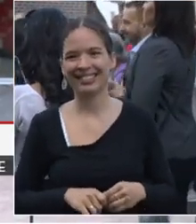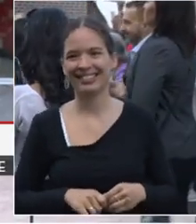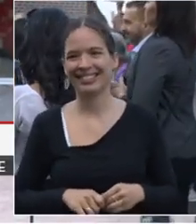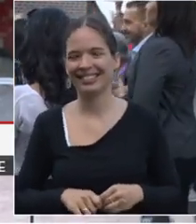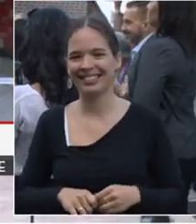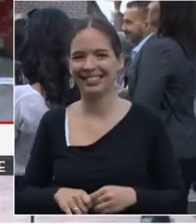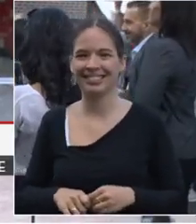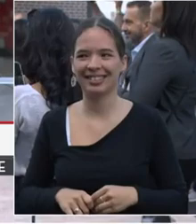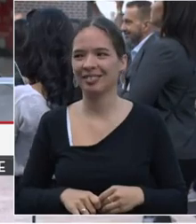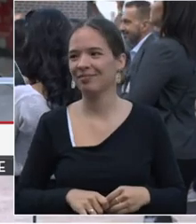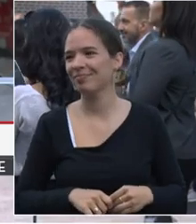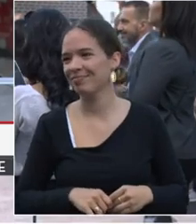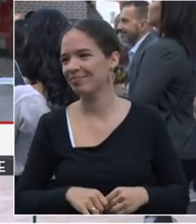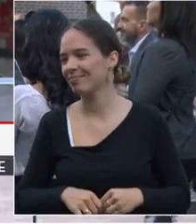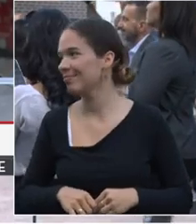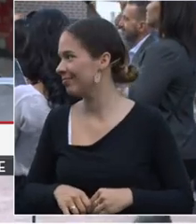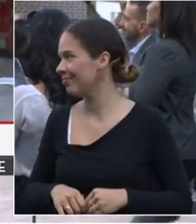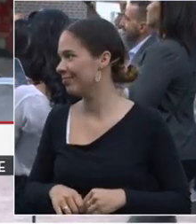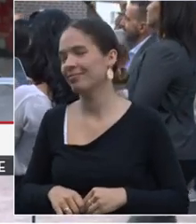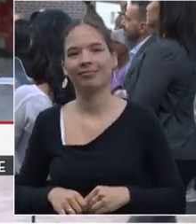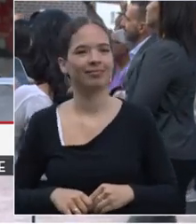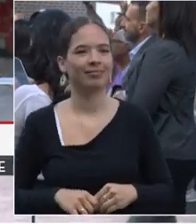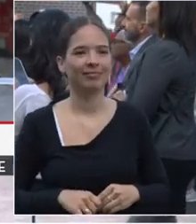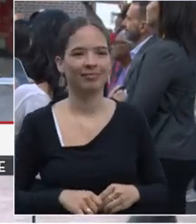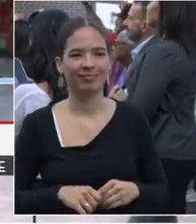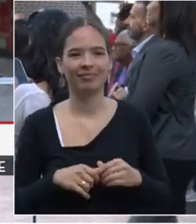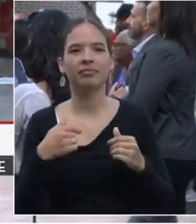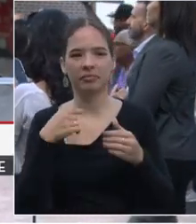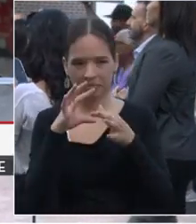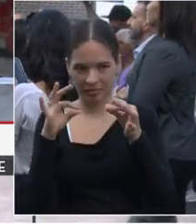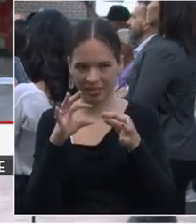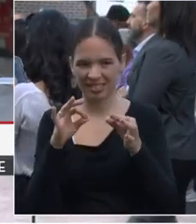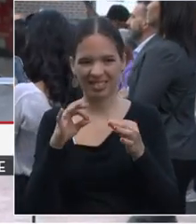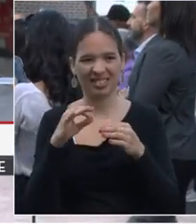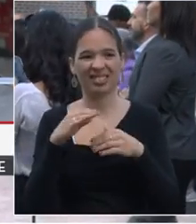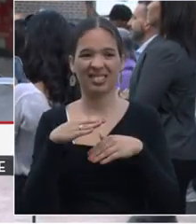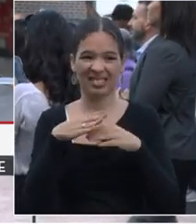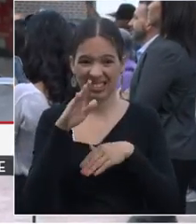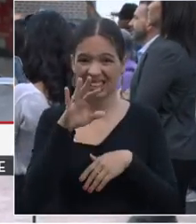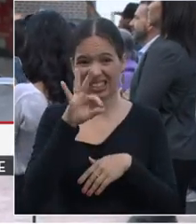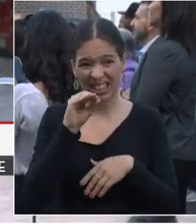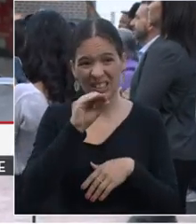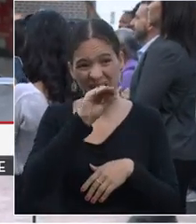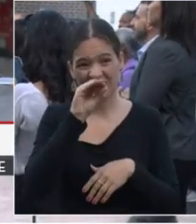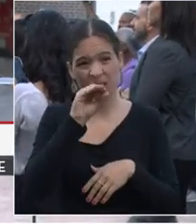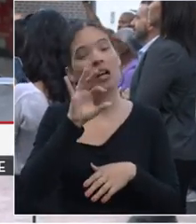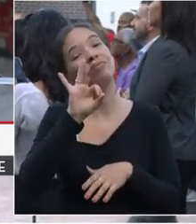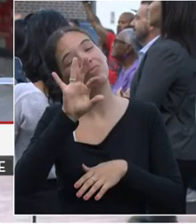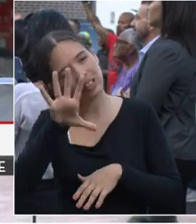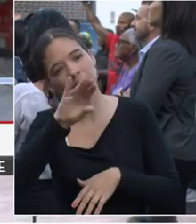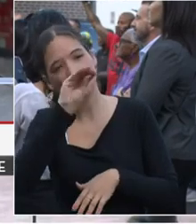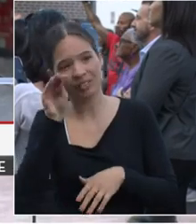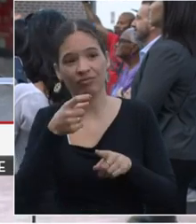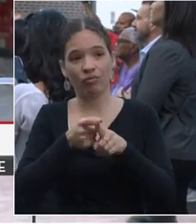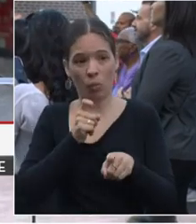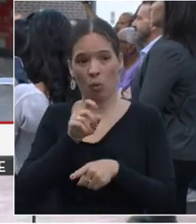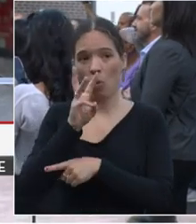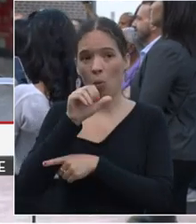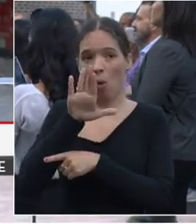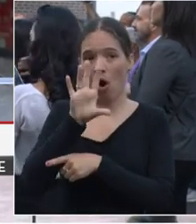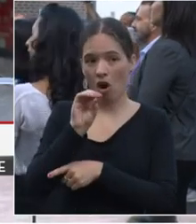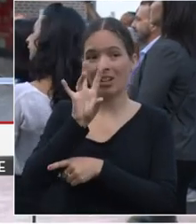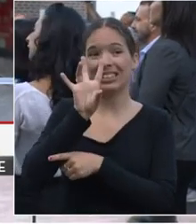All right. And as mentioned, over 90% of my staff, around 95% of my staff, is from wards 7 and 8.